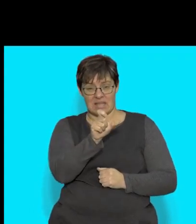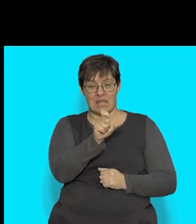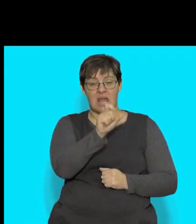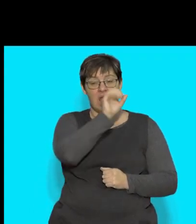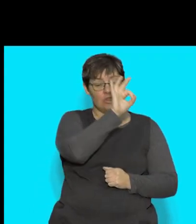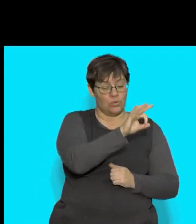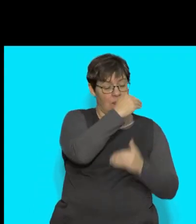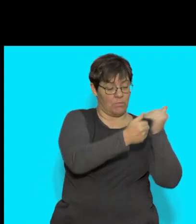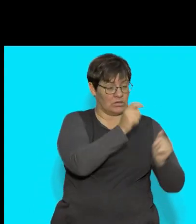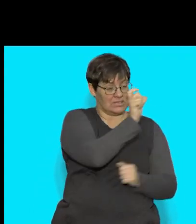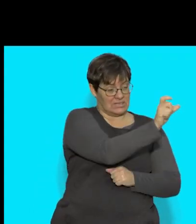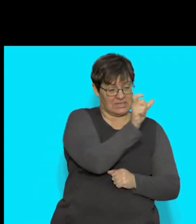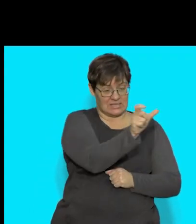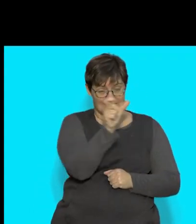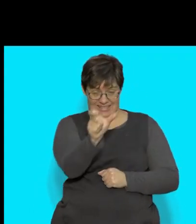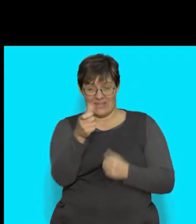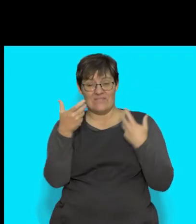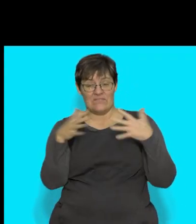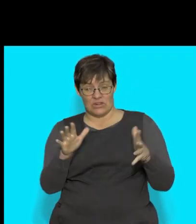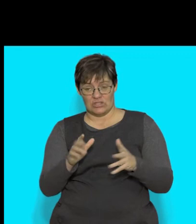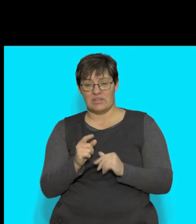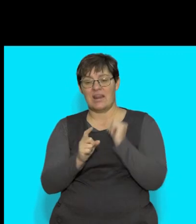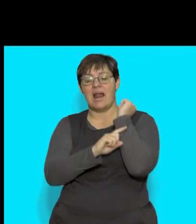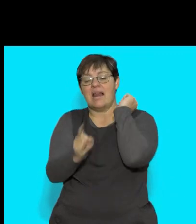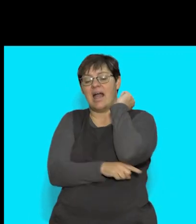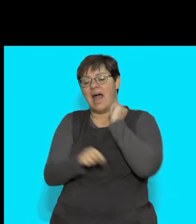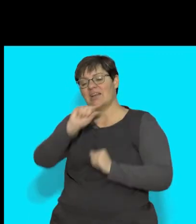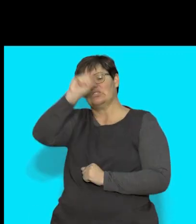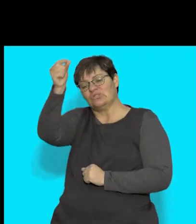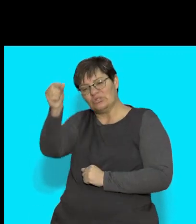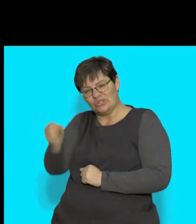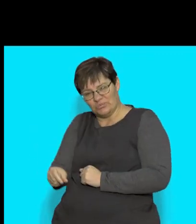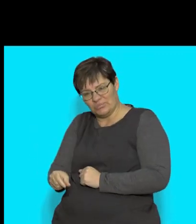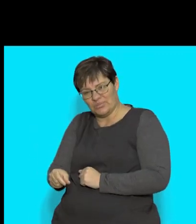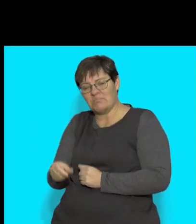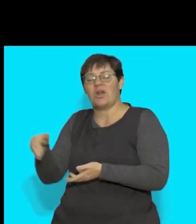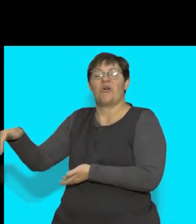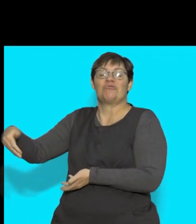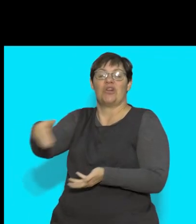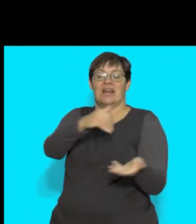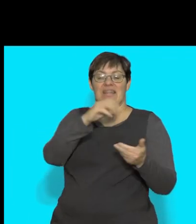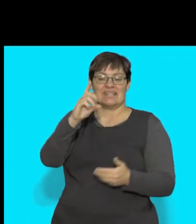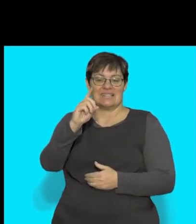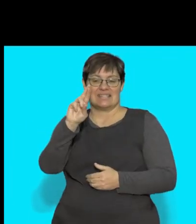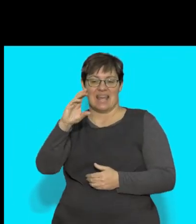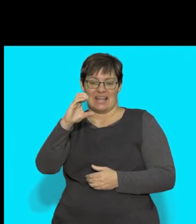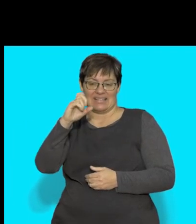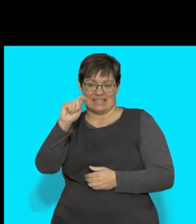through our three processes. Here, the very last tube is my collecting